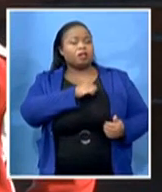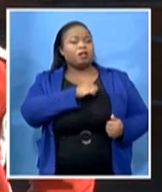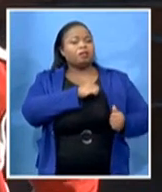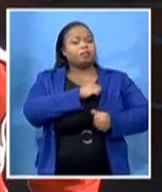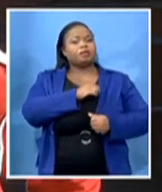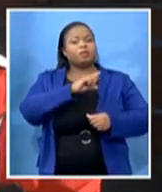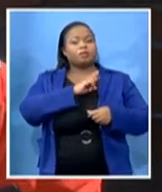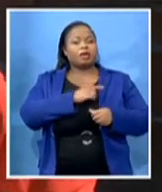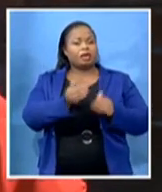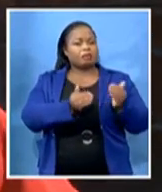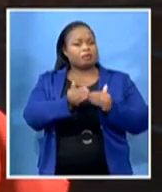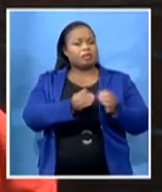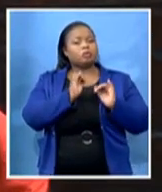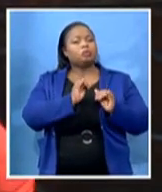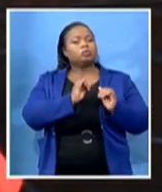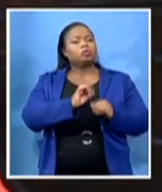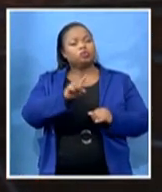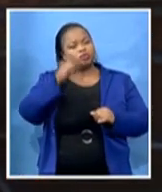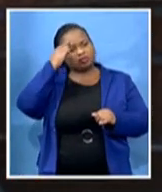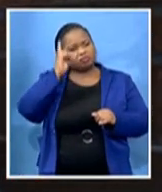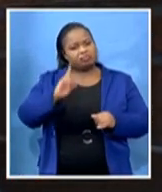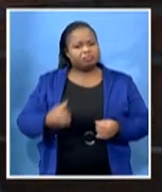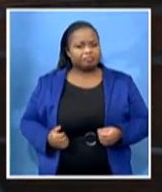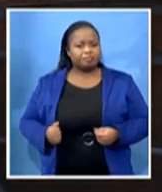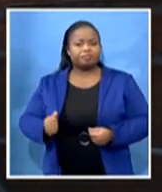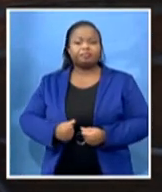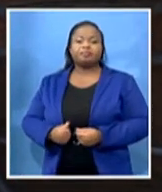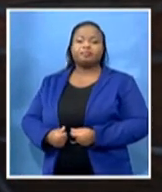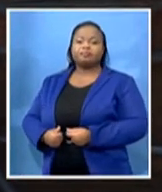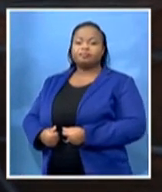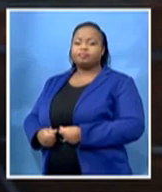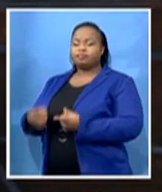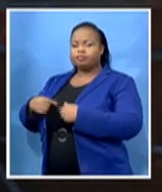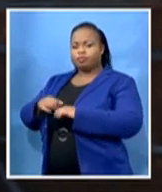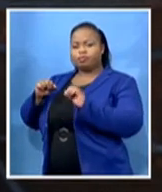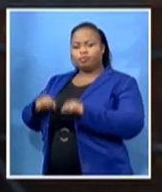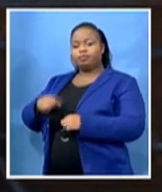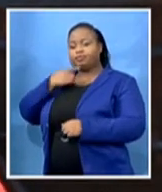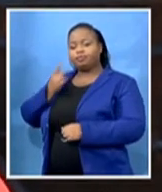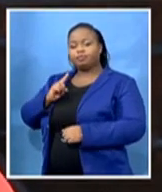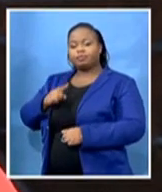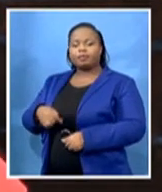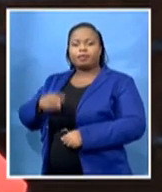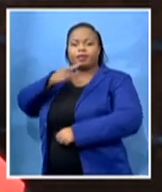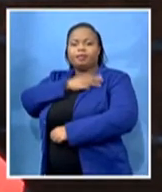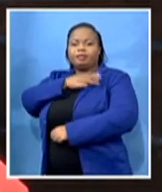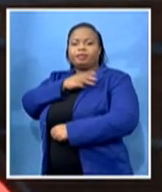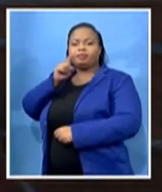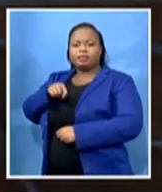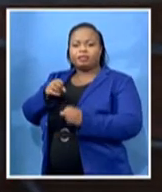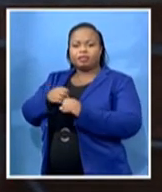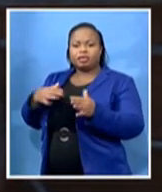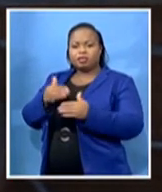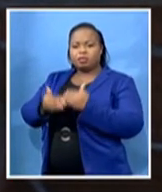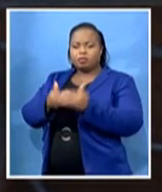with regard to that? Well, our agreement is that management will then kickstart the processes of